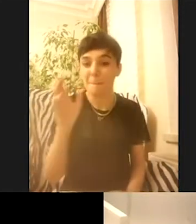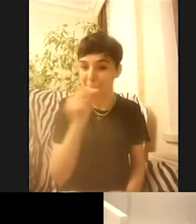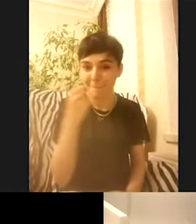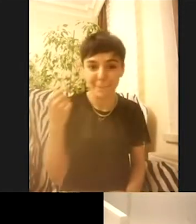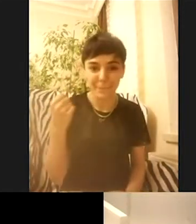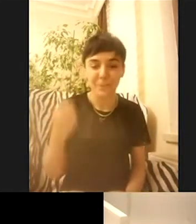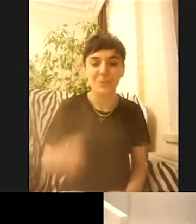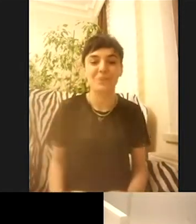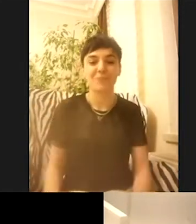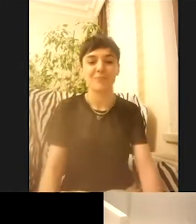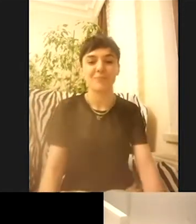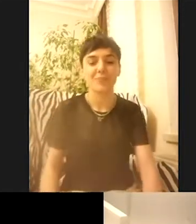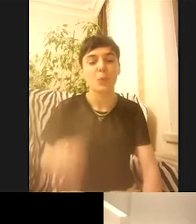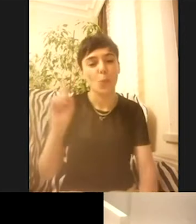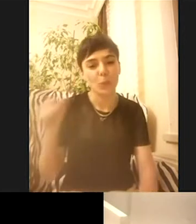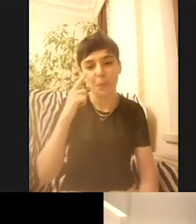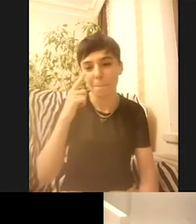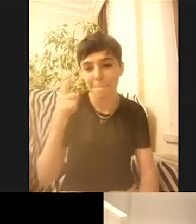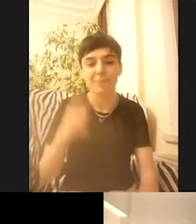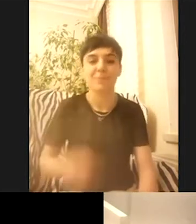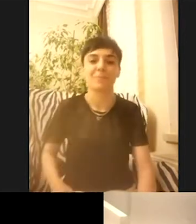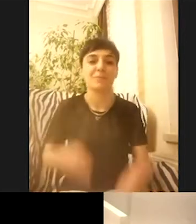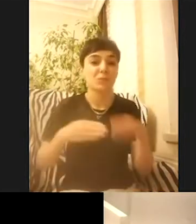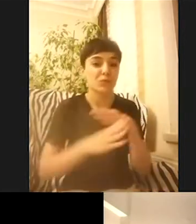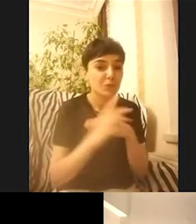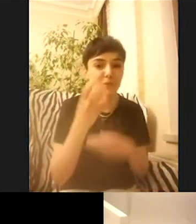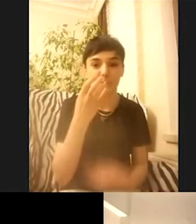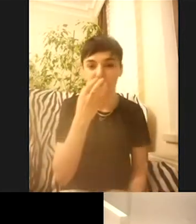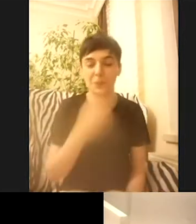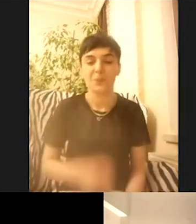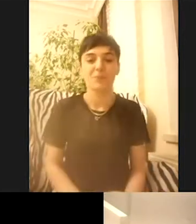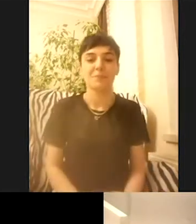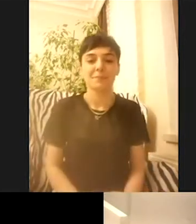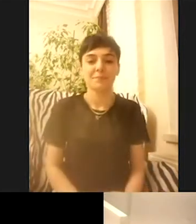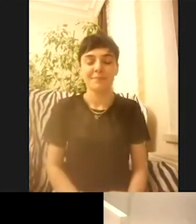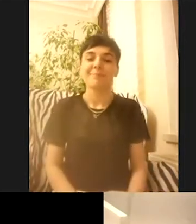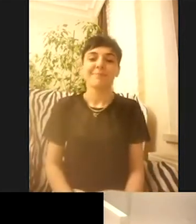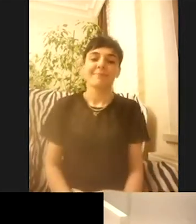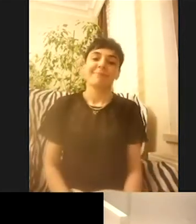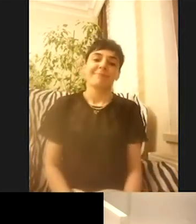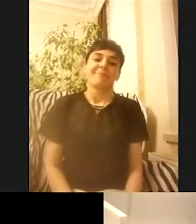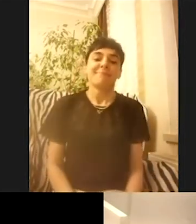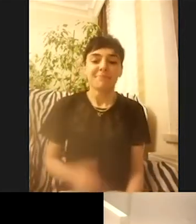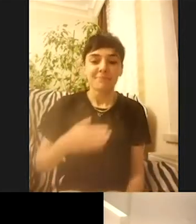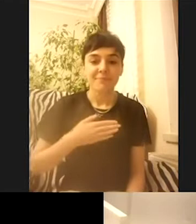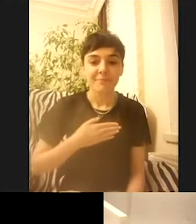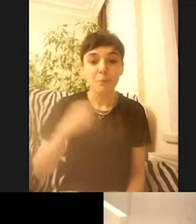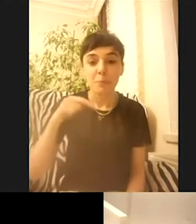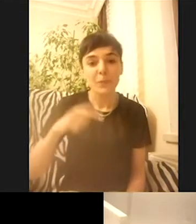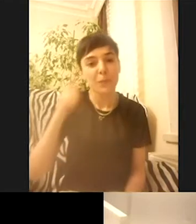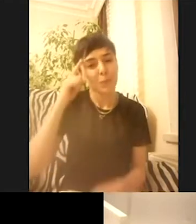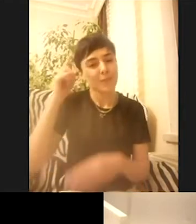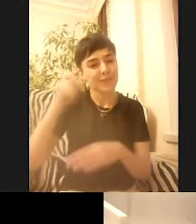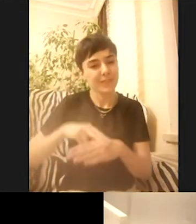appear. And it reminded me of that, like my friend 𝘗𝘳𝘪𝘥𝘦, now a queer friend of